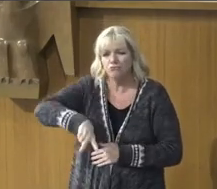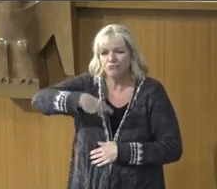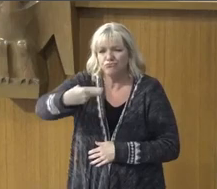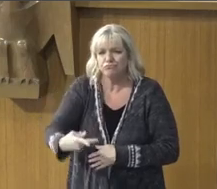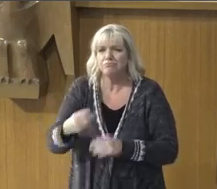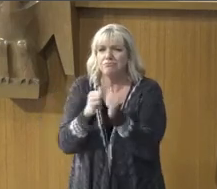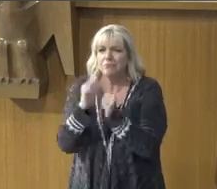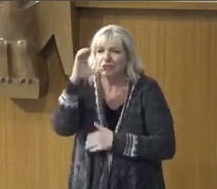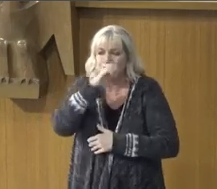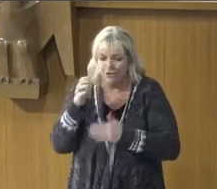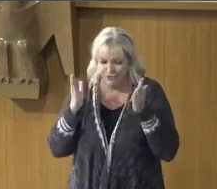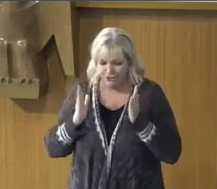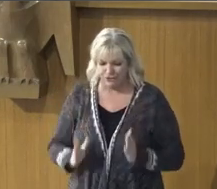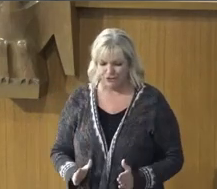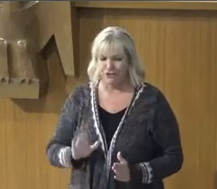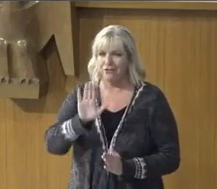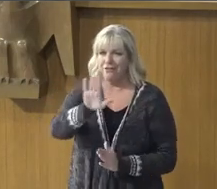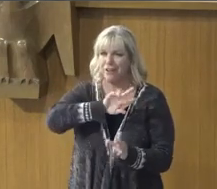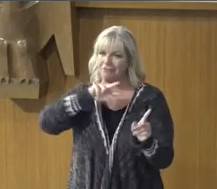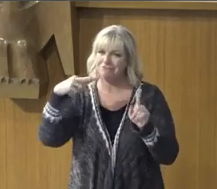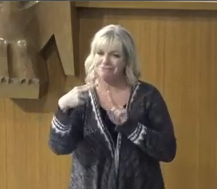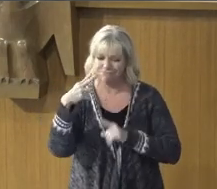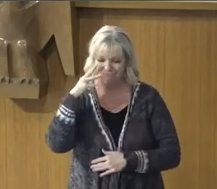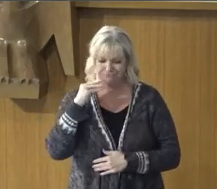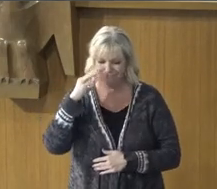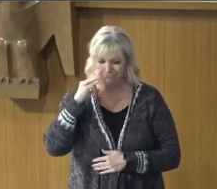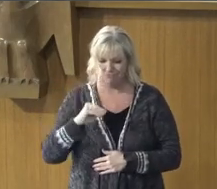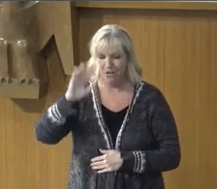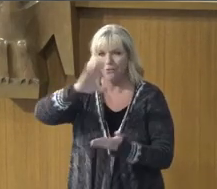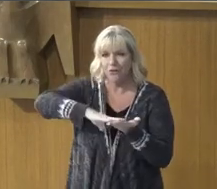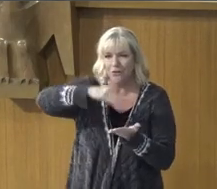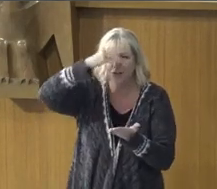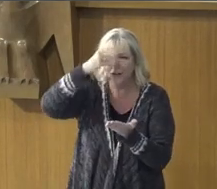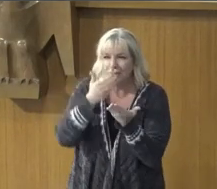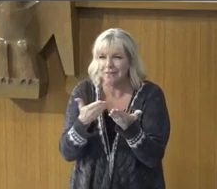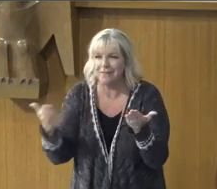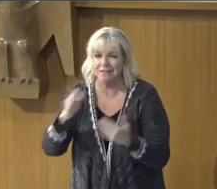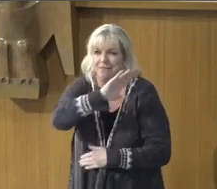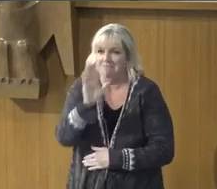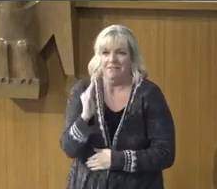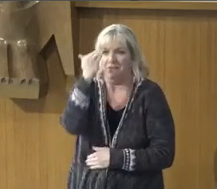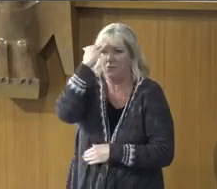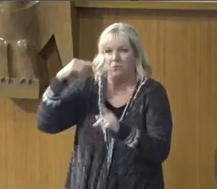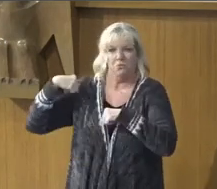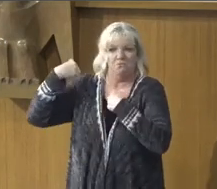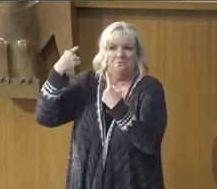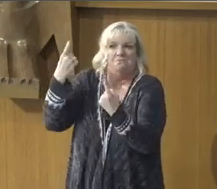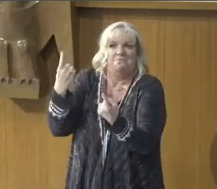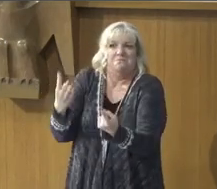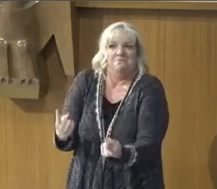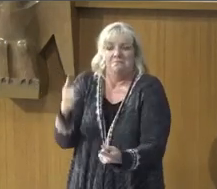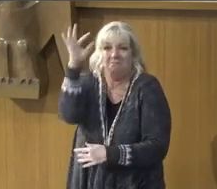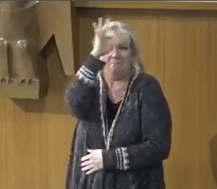of a stranger You learn things you never knew you never